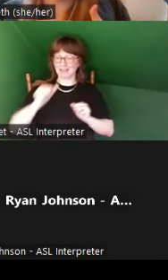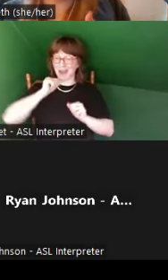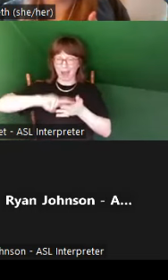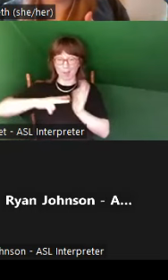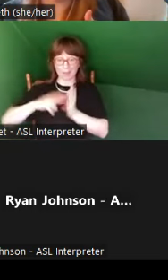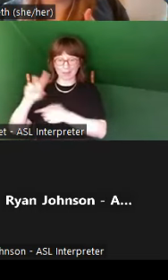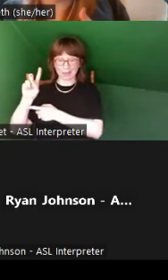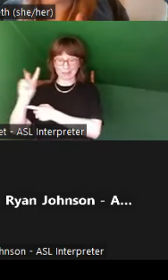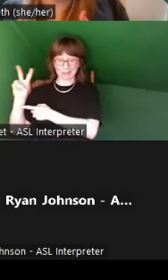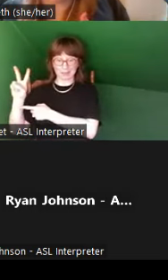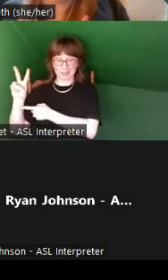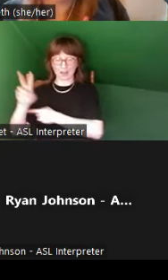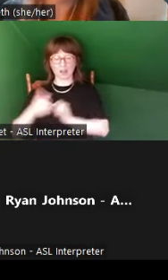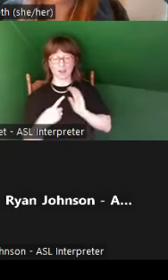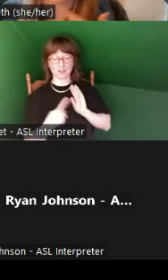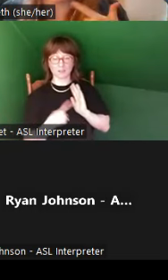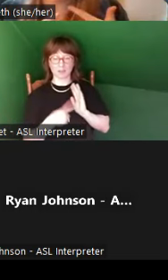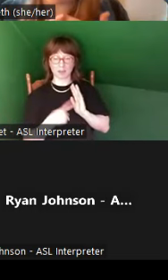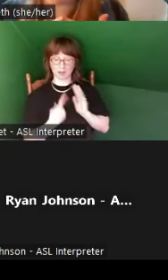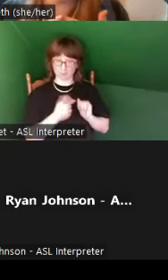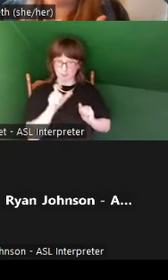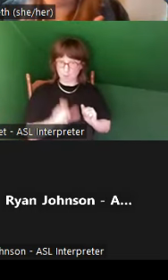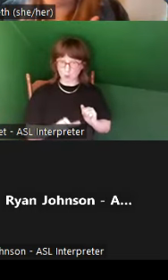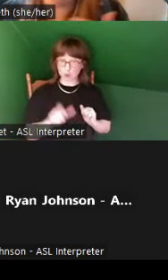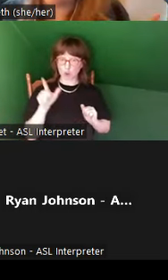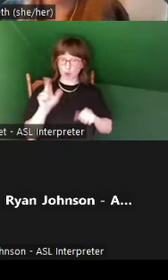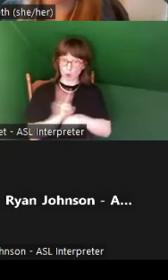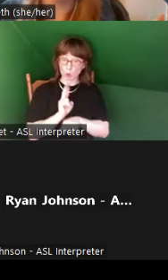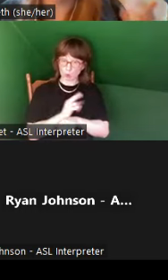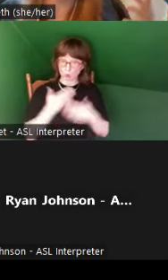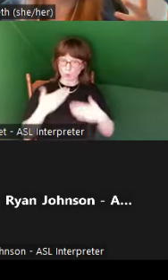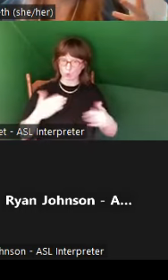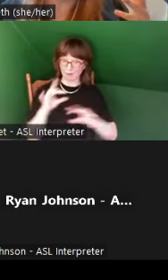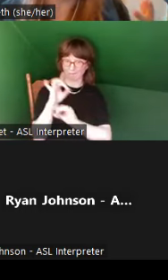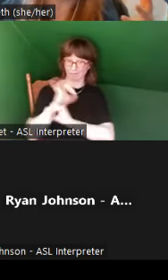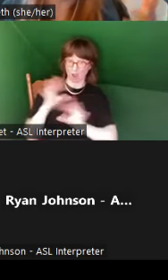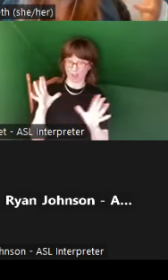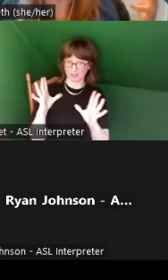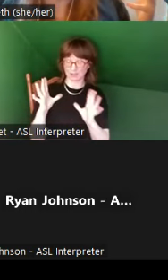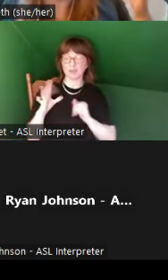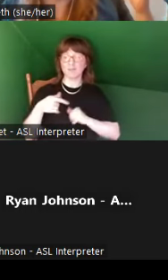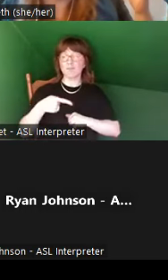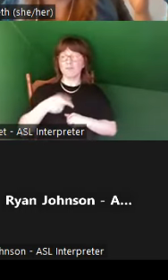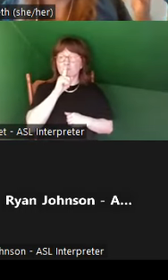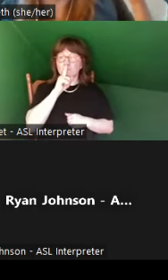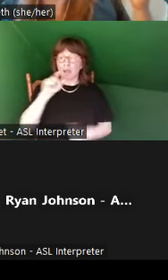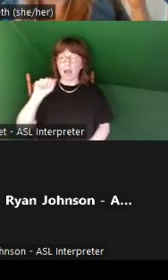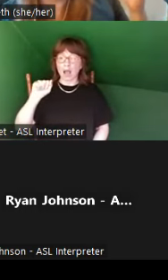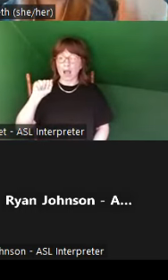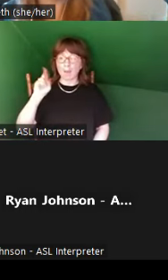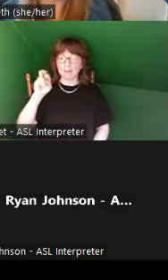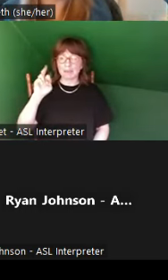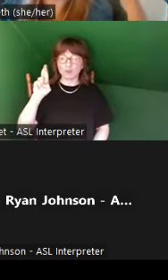who uses violence against an intimate partner is an abuser. But Mary Beth, how do